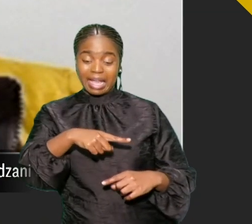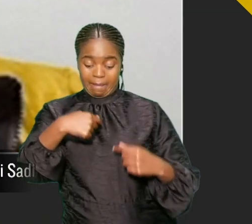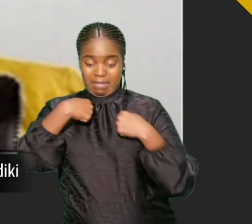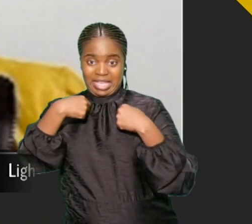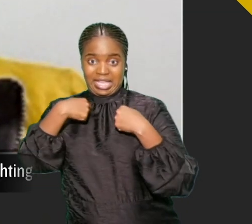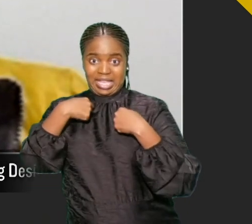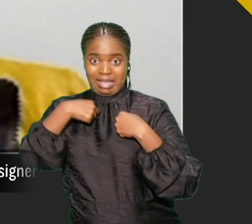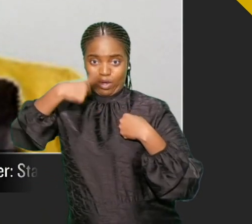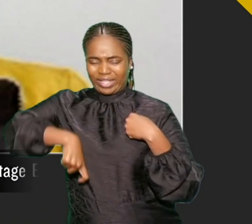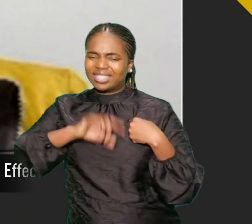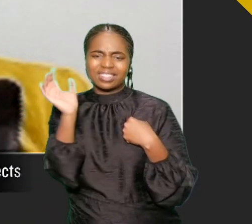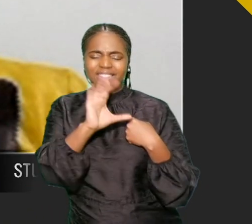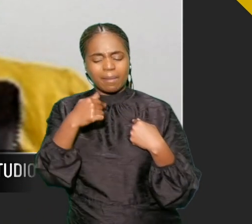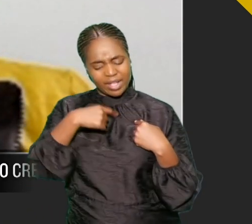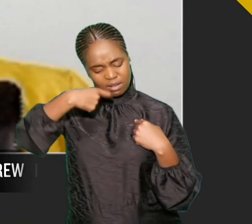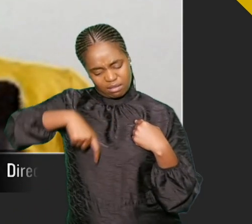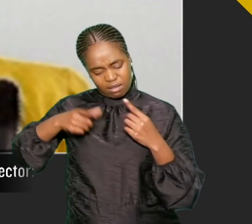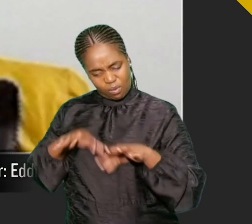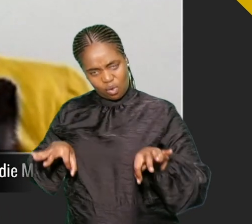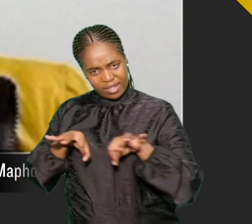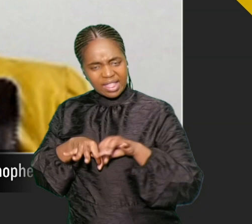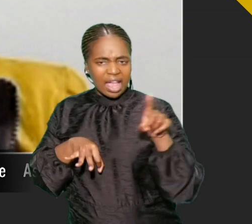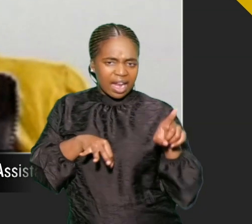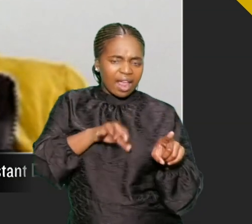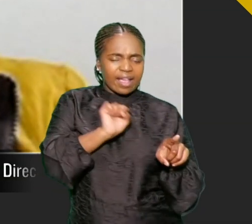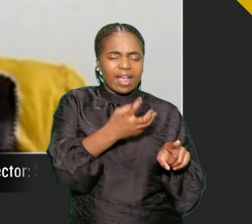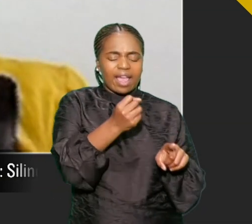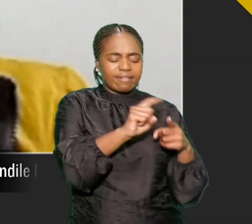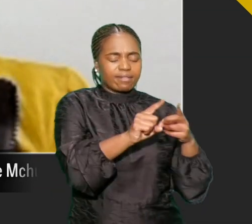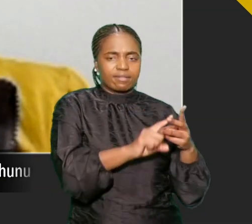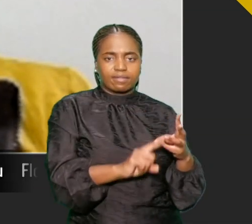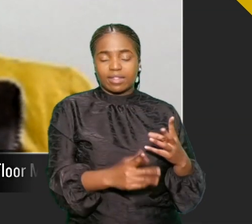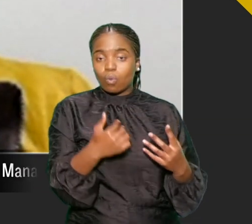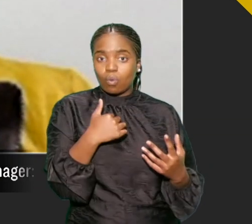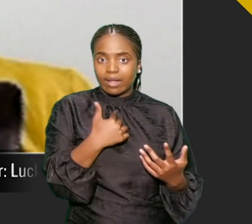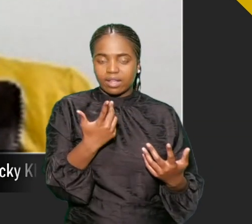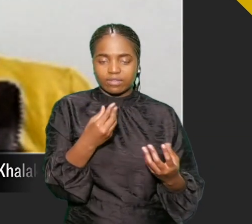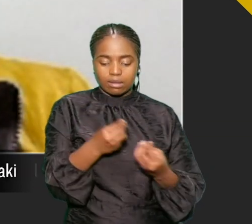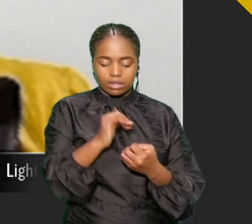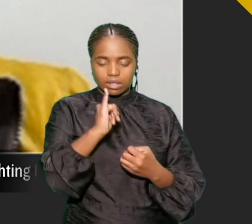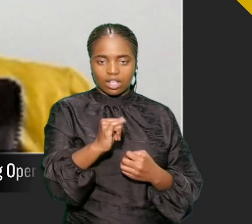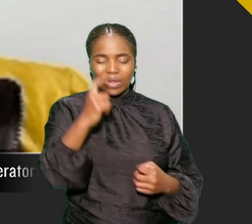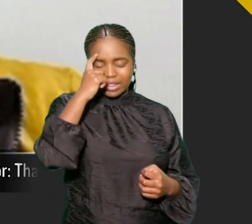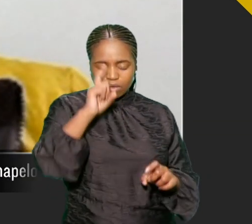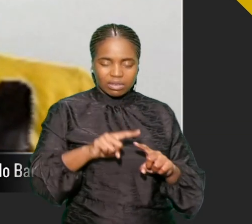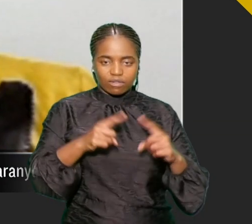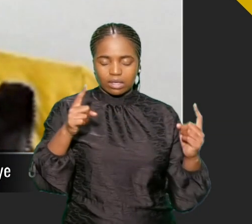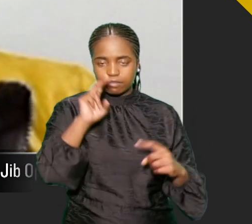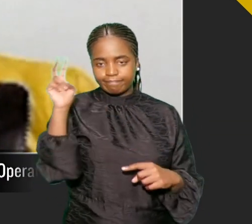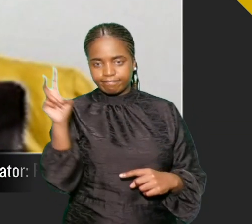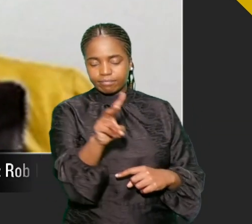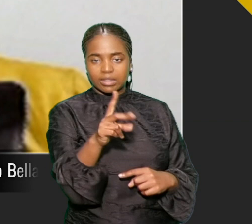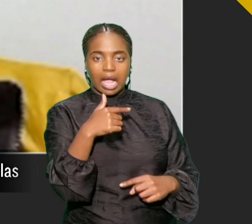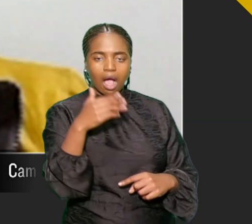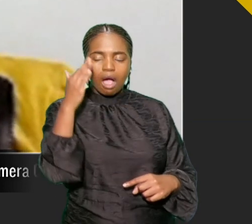the people are confused when we feel a crisis, because a crisis forces you to think differently about what you thought